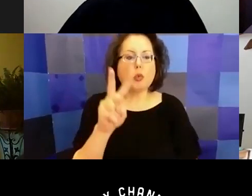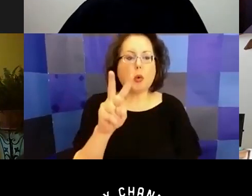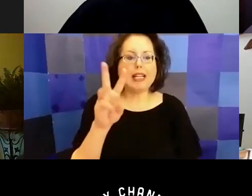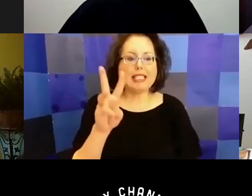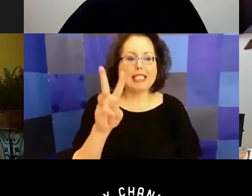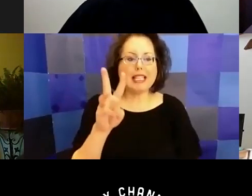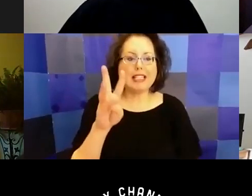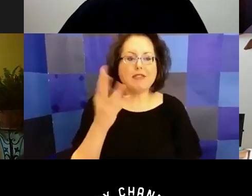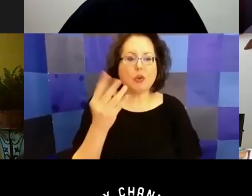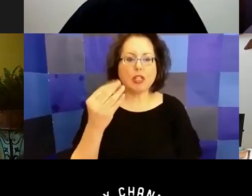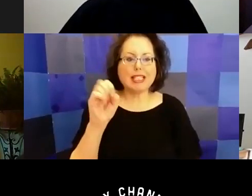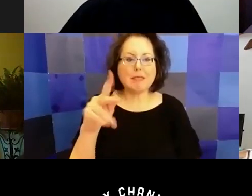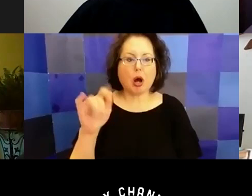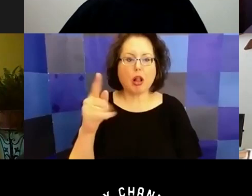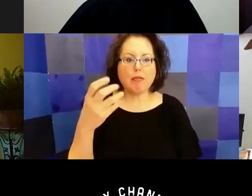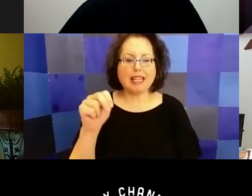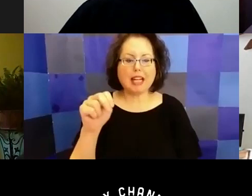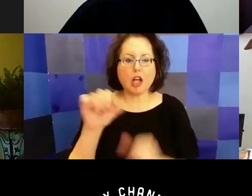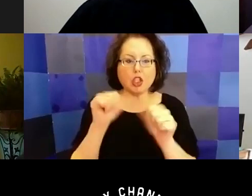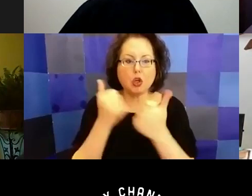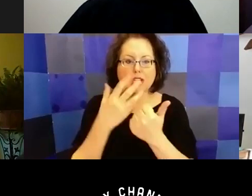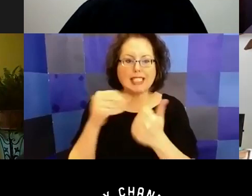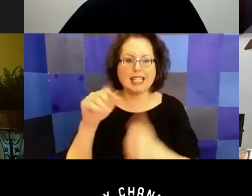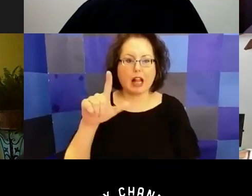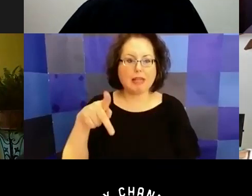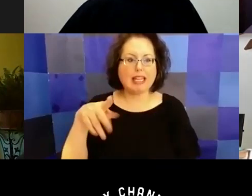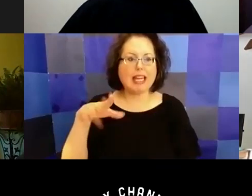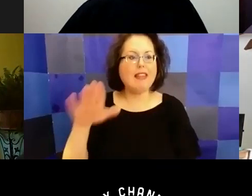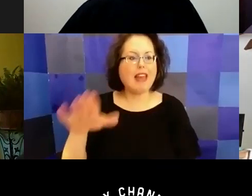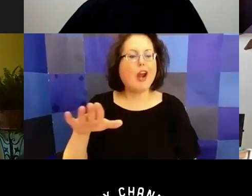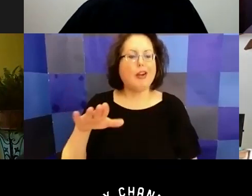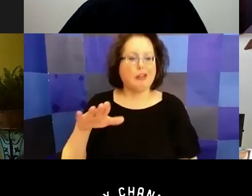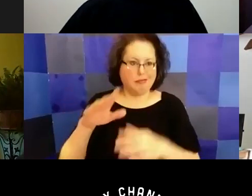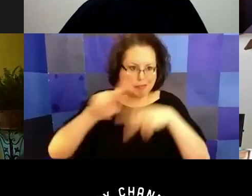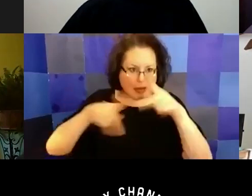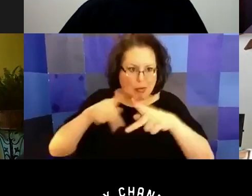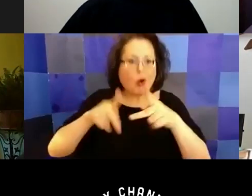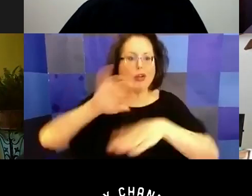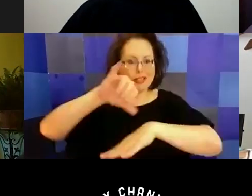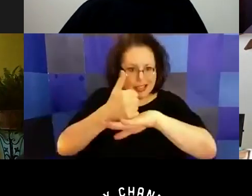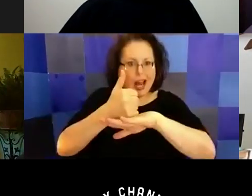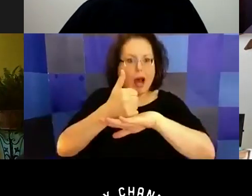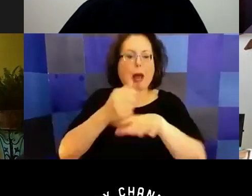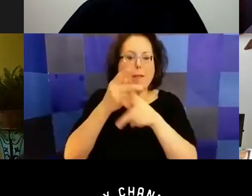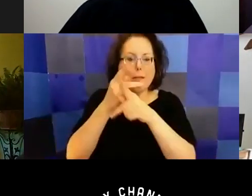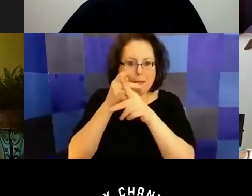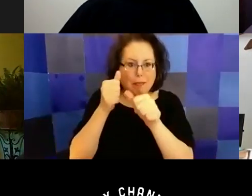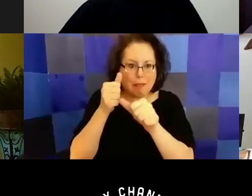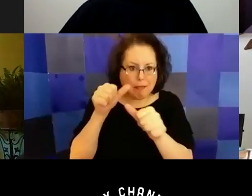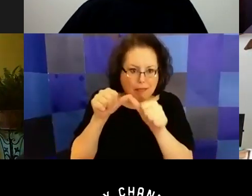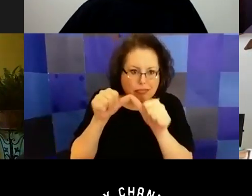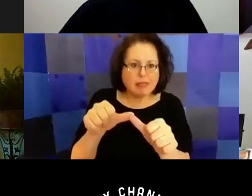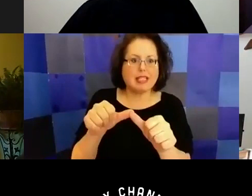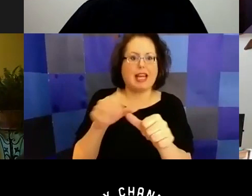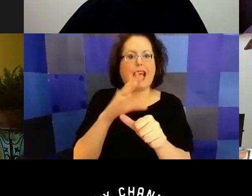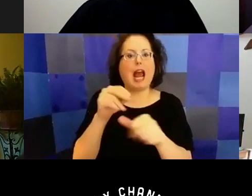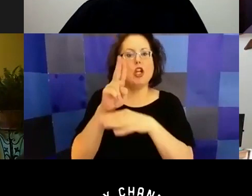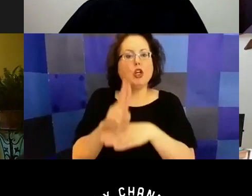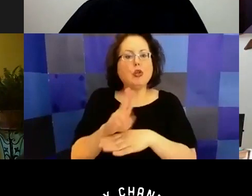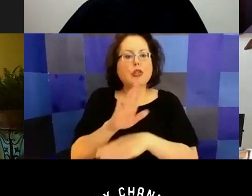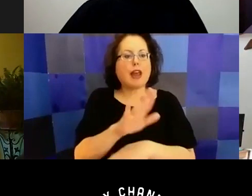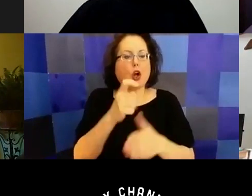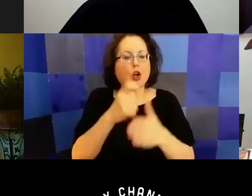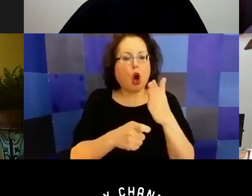their successors, and assigns the privilege and license to construct, maintain, and use at their own cost and expense